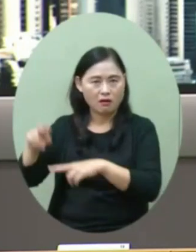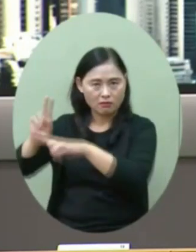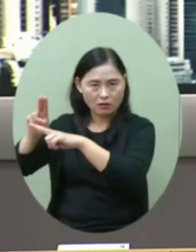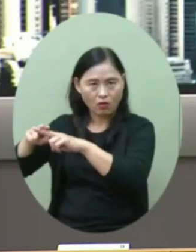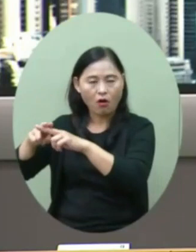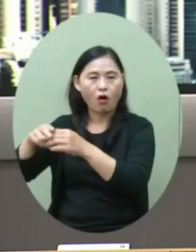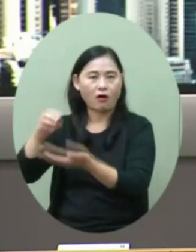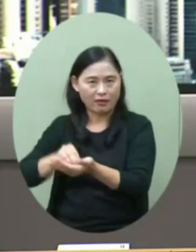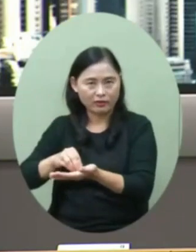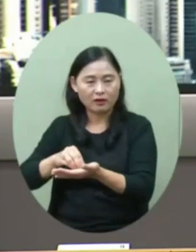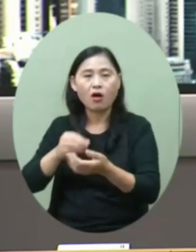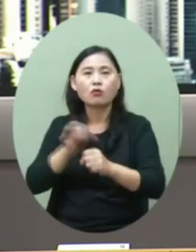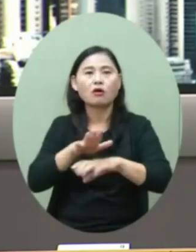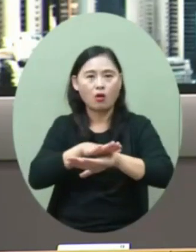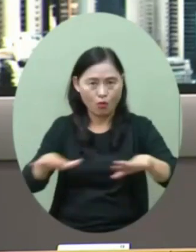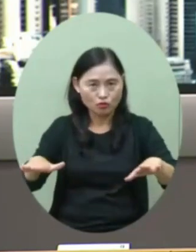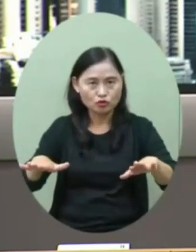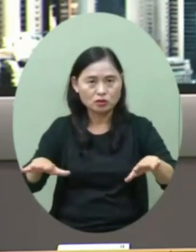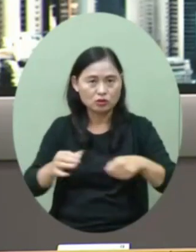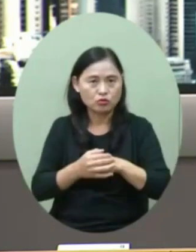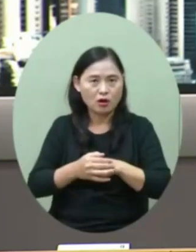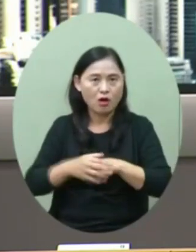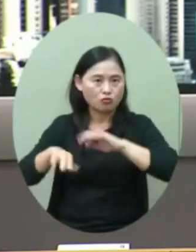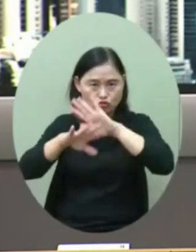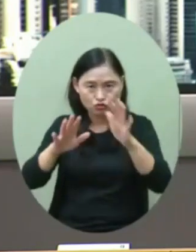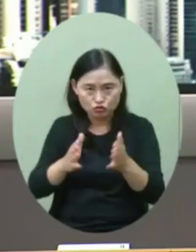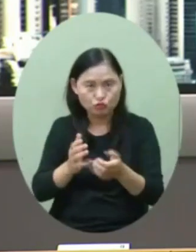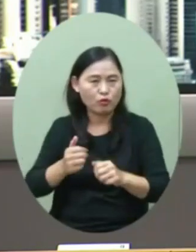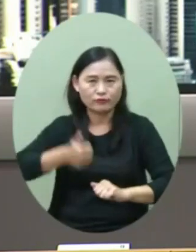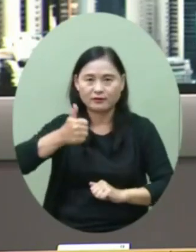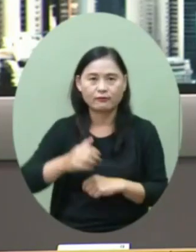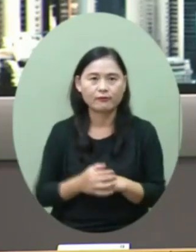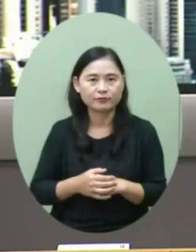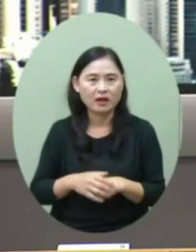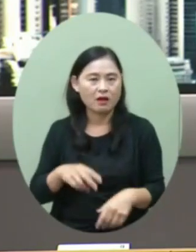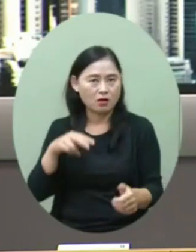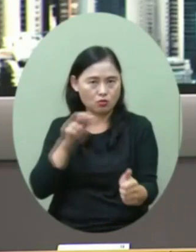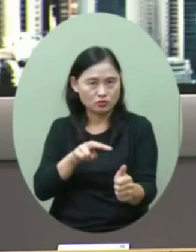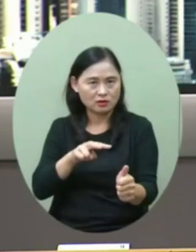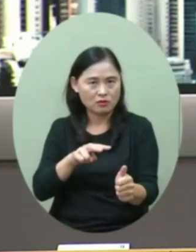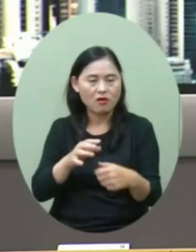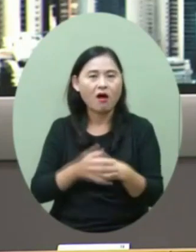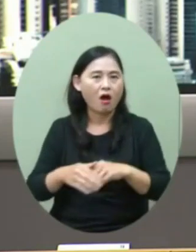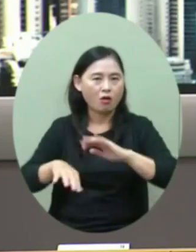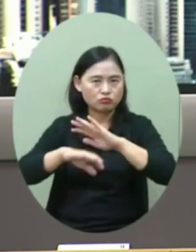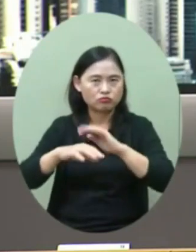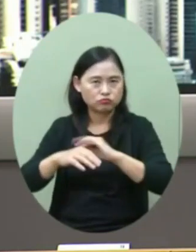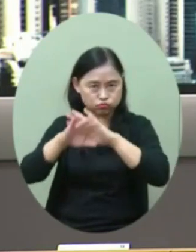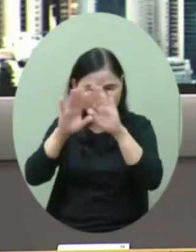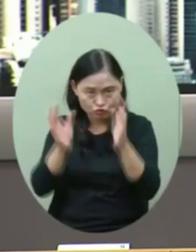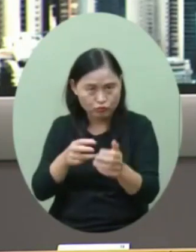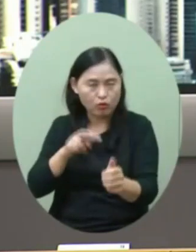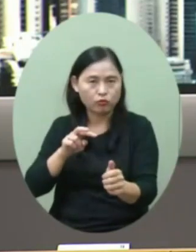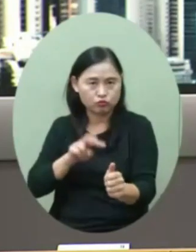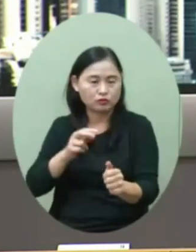I also used a similar description, but I think the CPG has to play safe, 100%